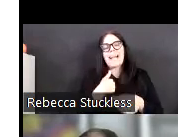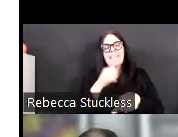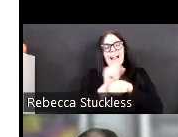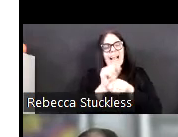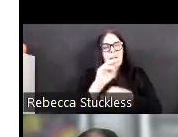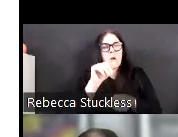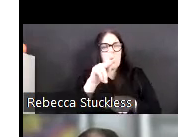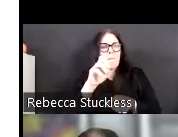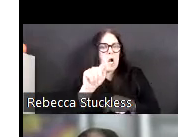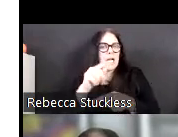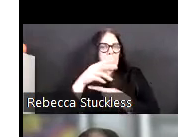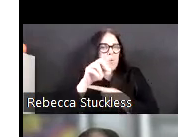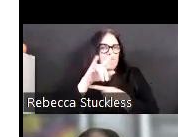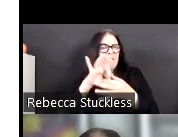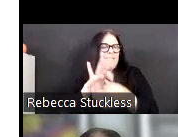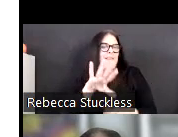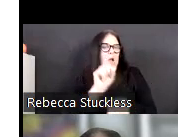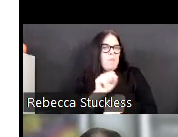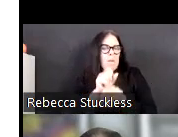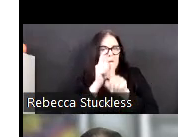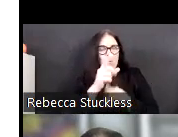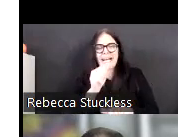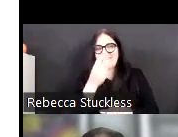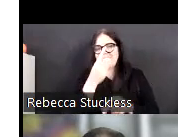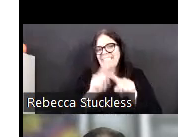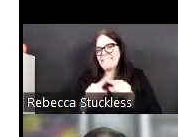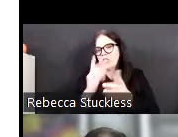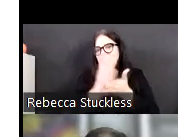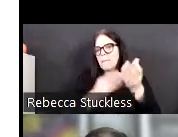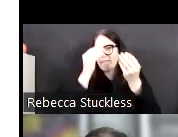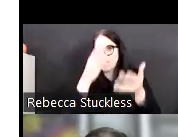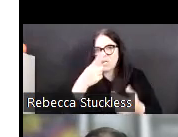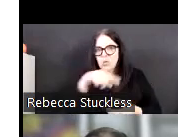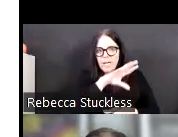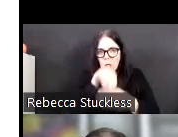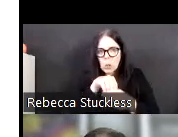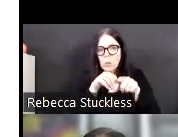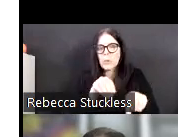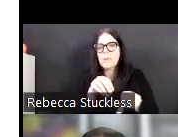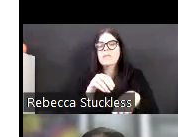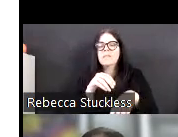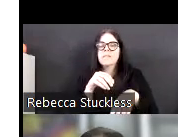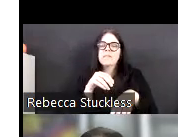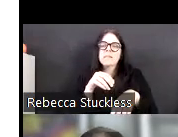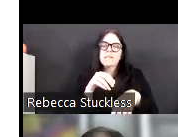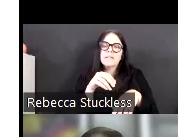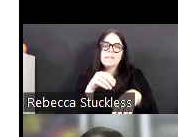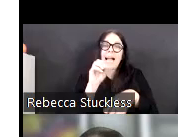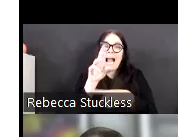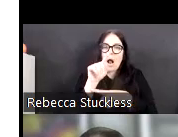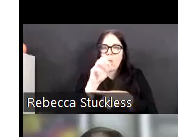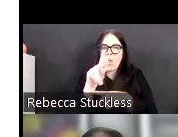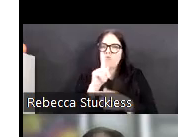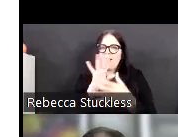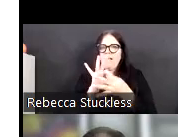the employment goal that they're looking at. And you can see some of the information that we would include here. Essentially, the outlook is really important to